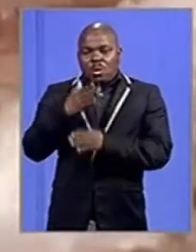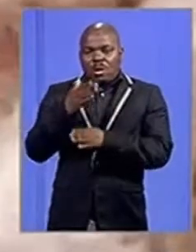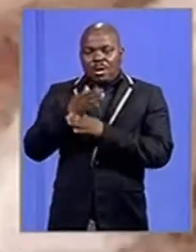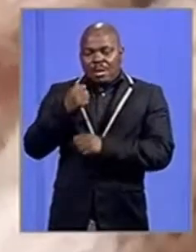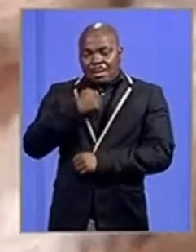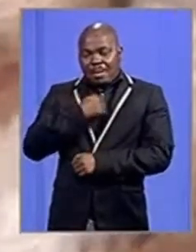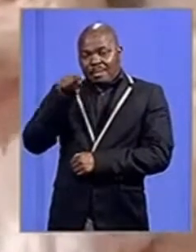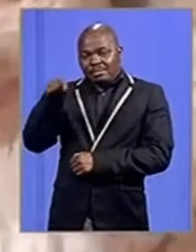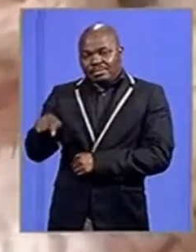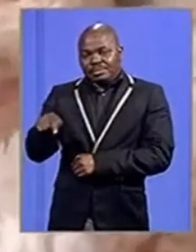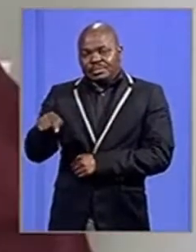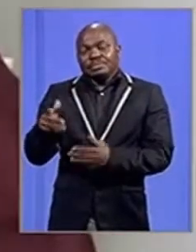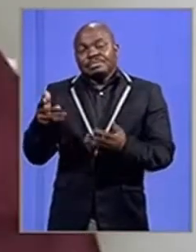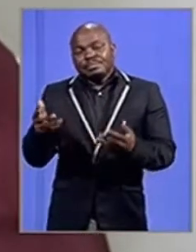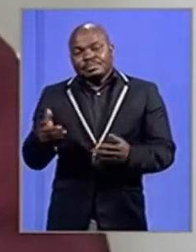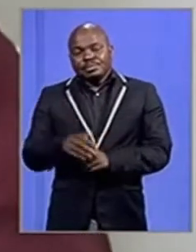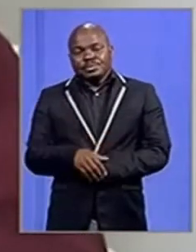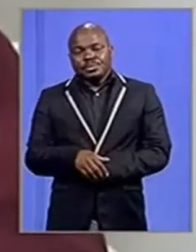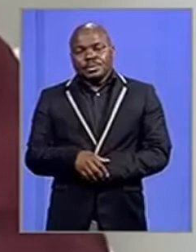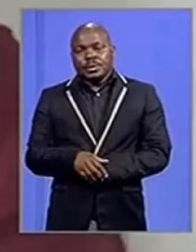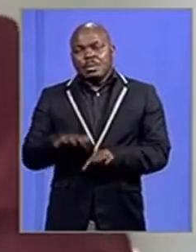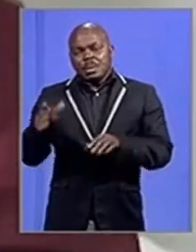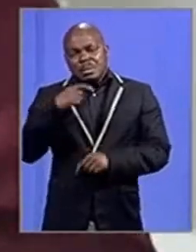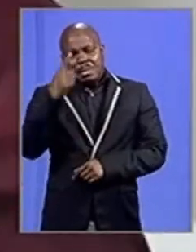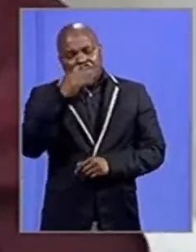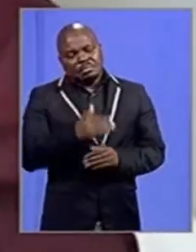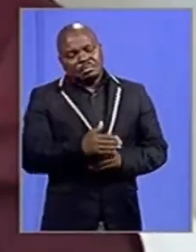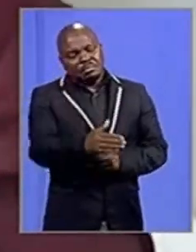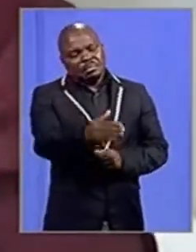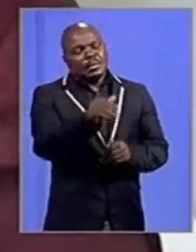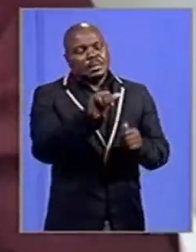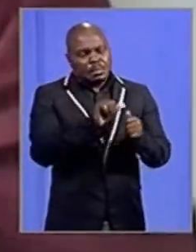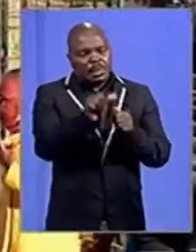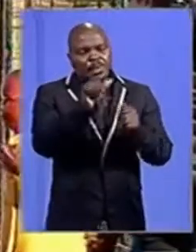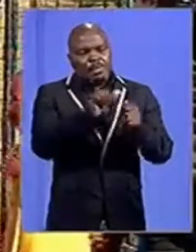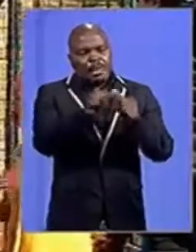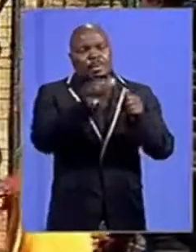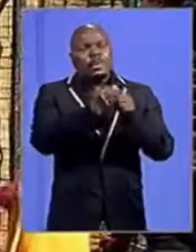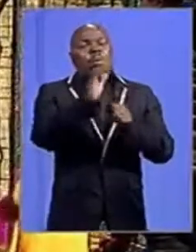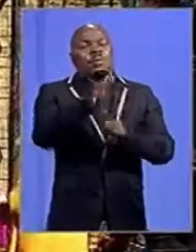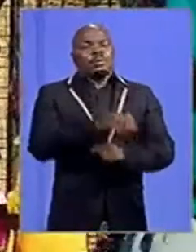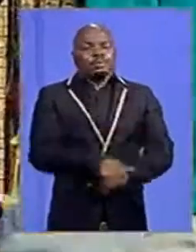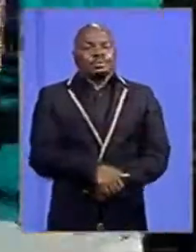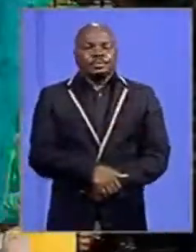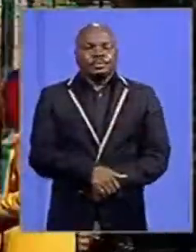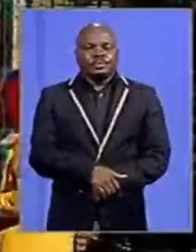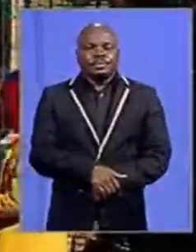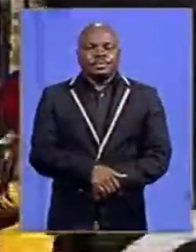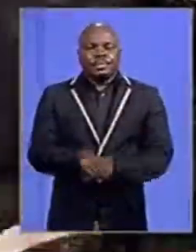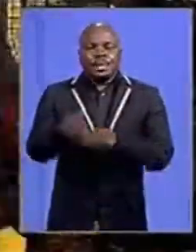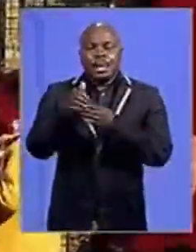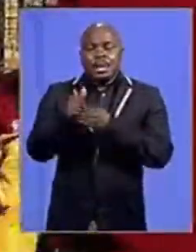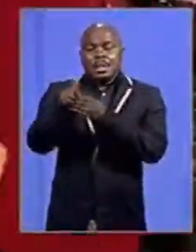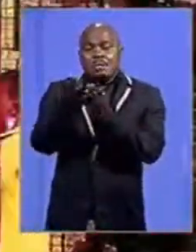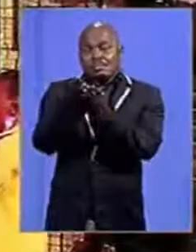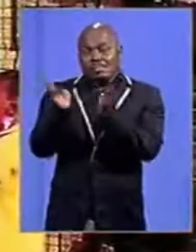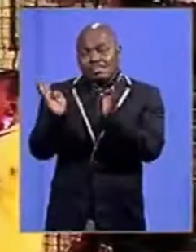of work that we do. Tshepo ke gore go tlo kaonafala tšatši ka tšatši. Go ba etapele bao ba sa